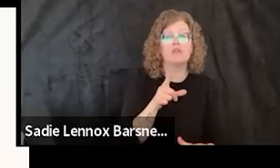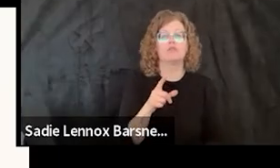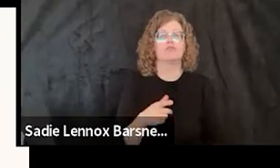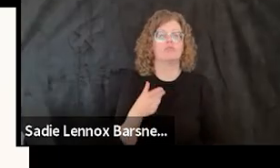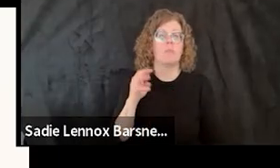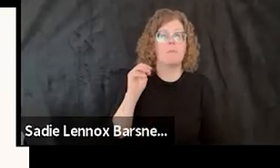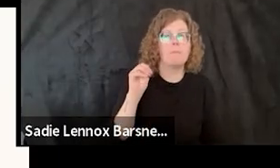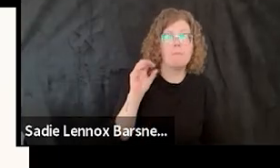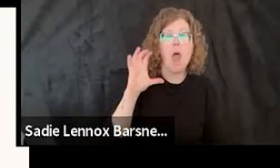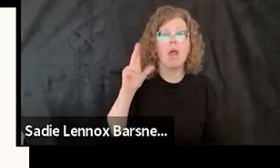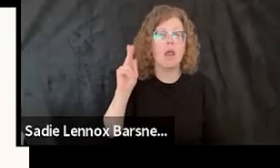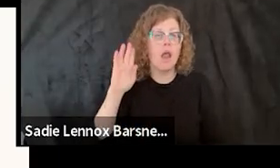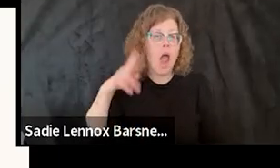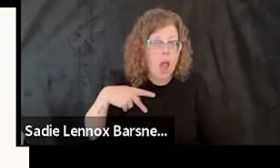project.